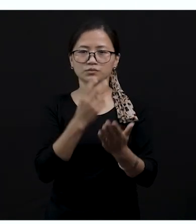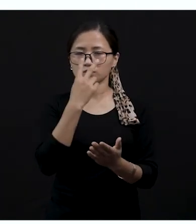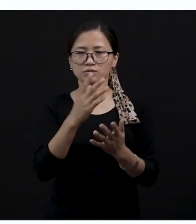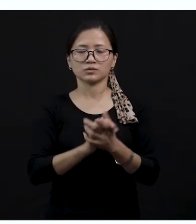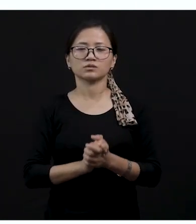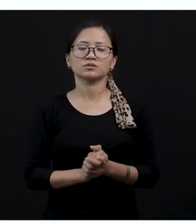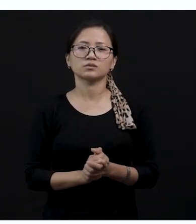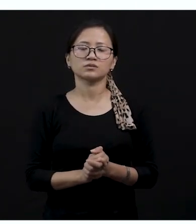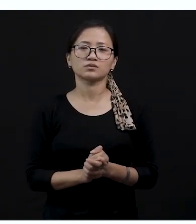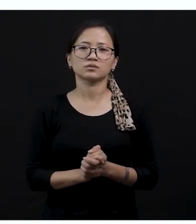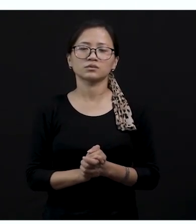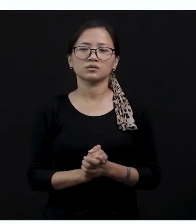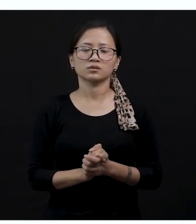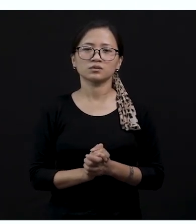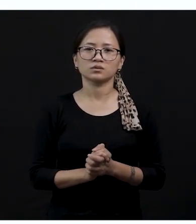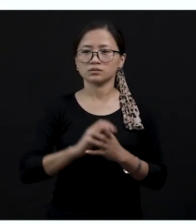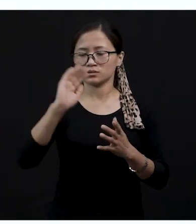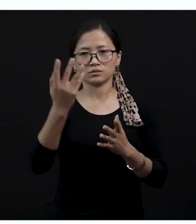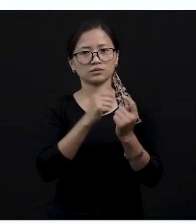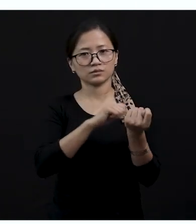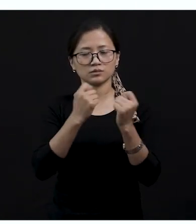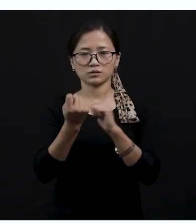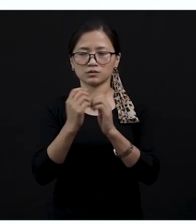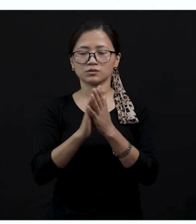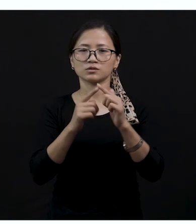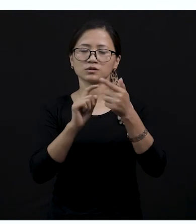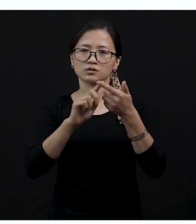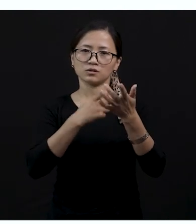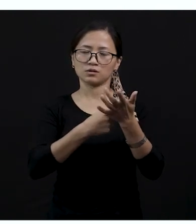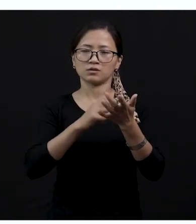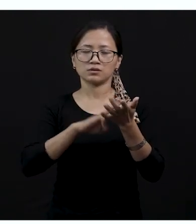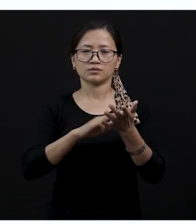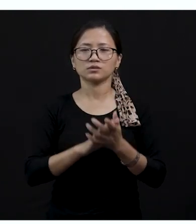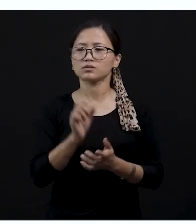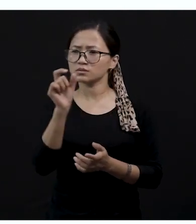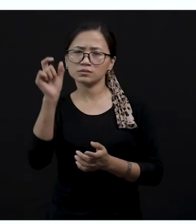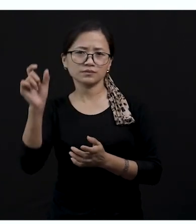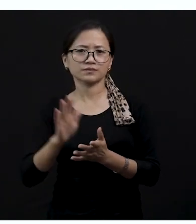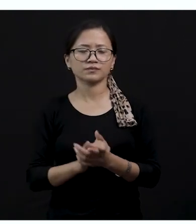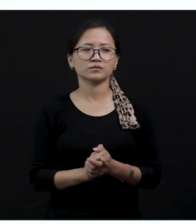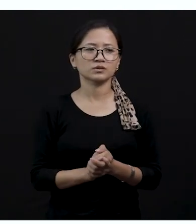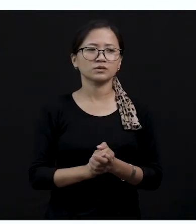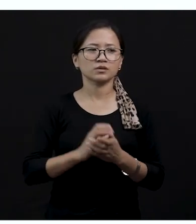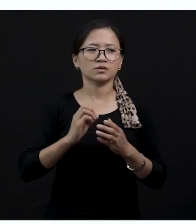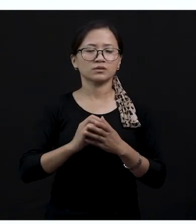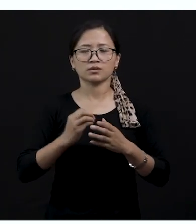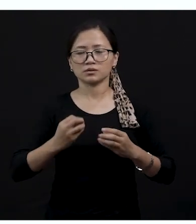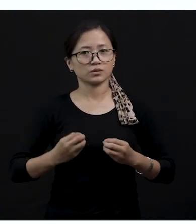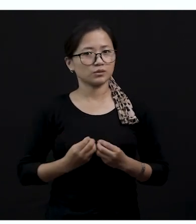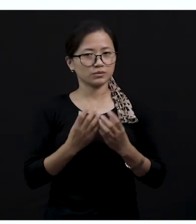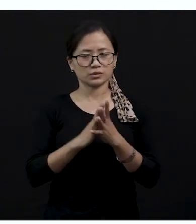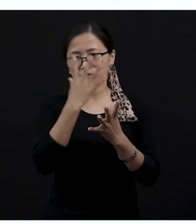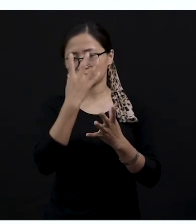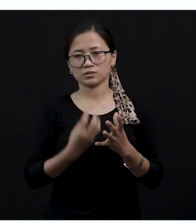want you to denote some terms, to find some words which denote a gloomy mood,